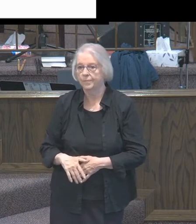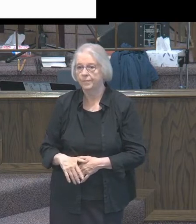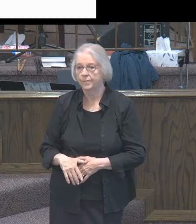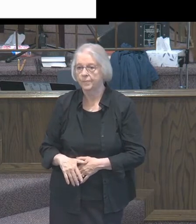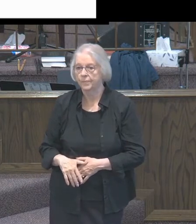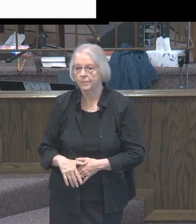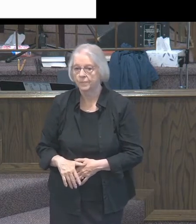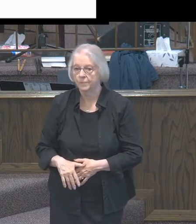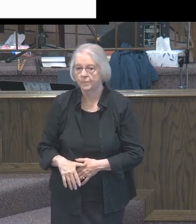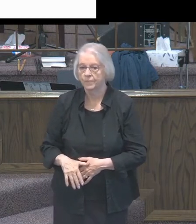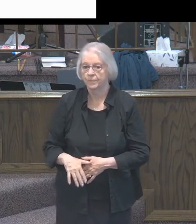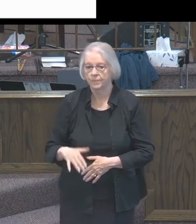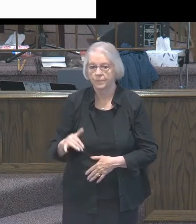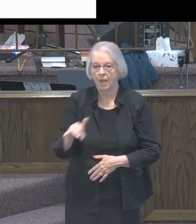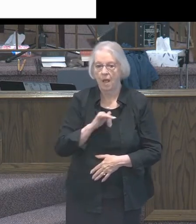need all of your